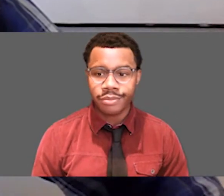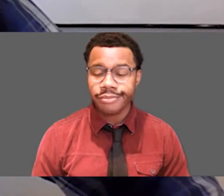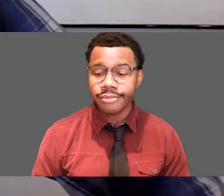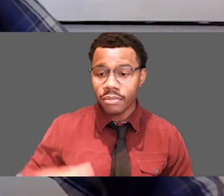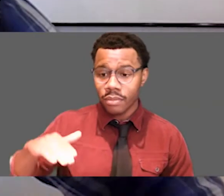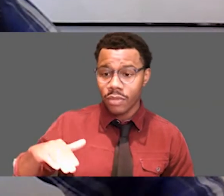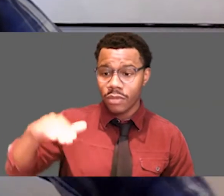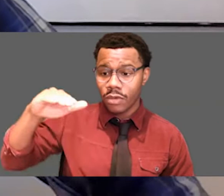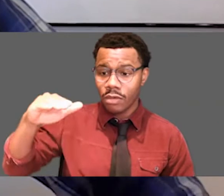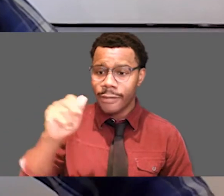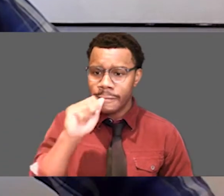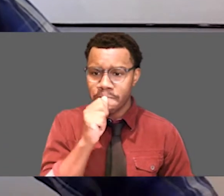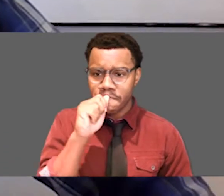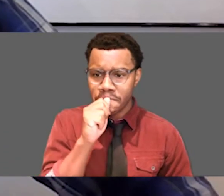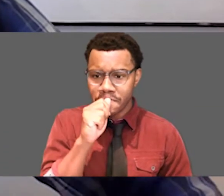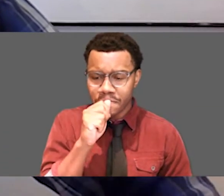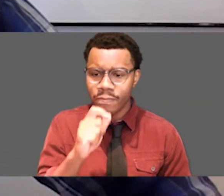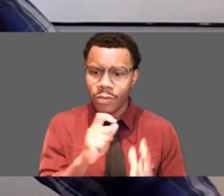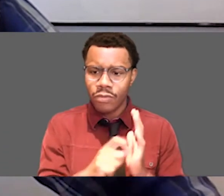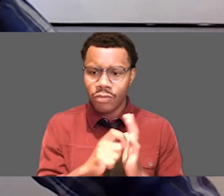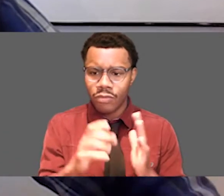Growing Pains by Leopold Cremona.